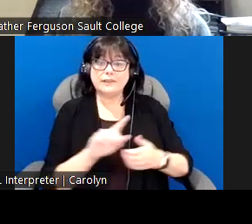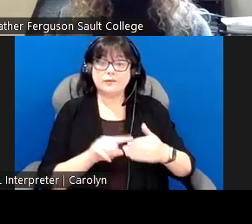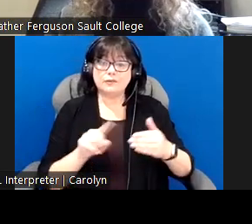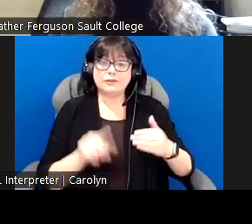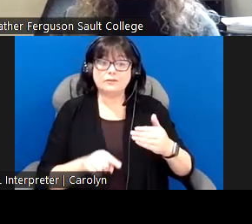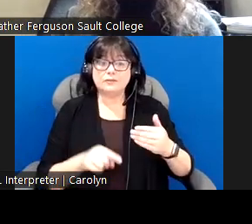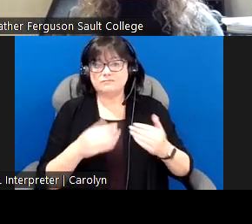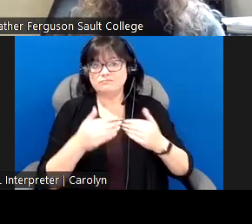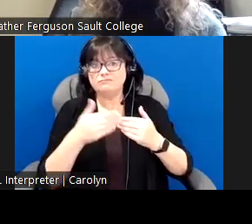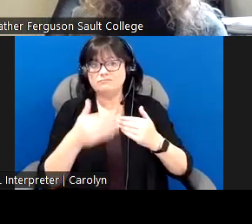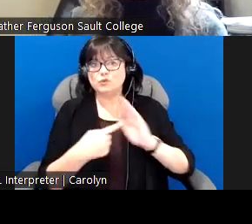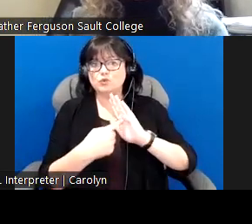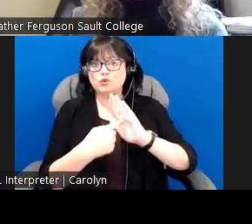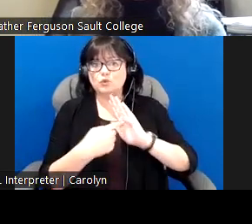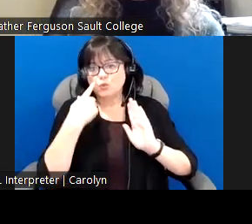look like.